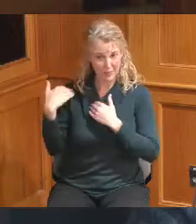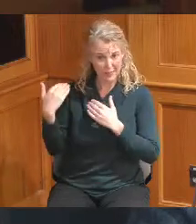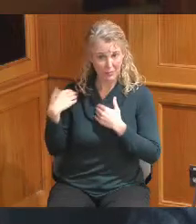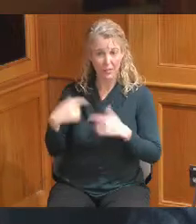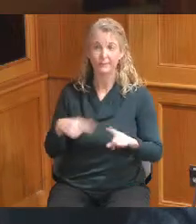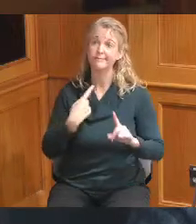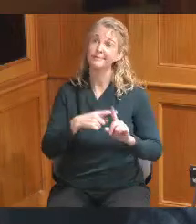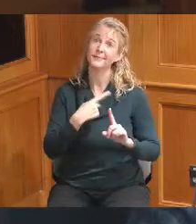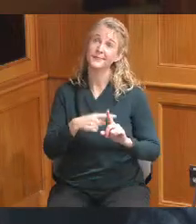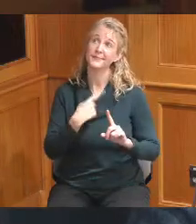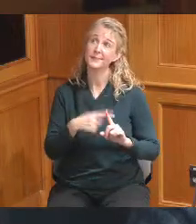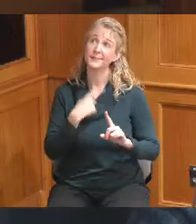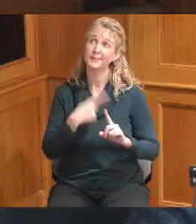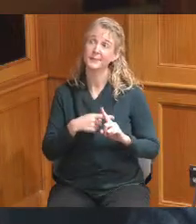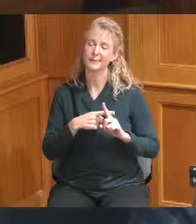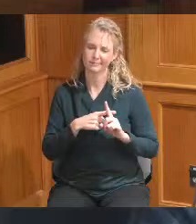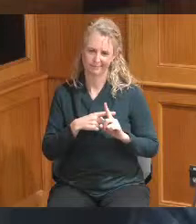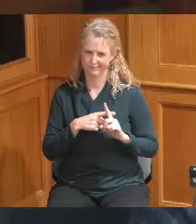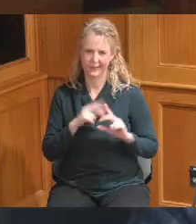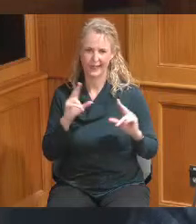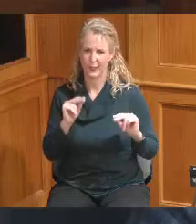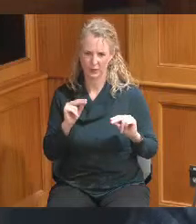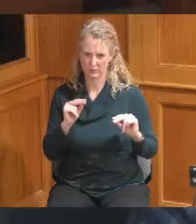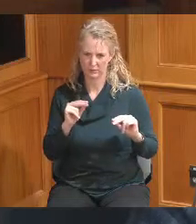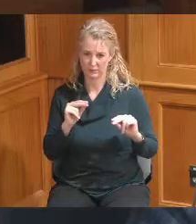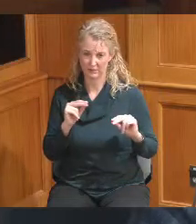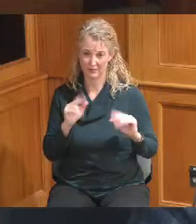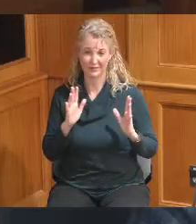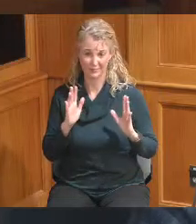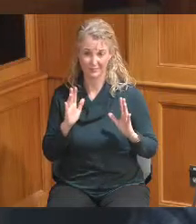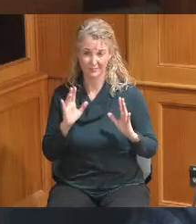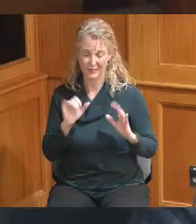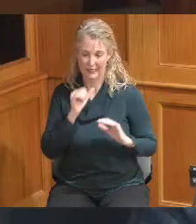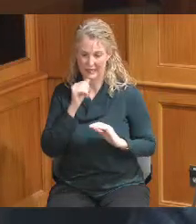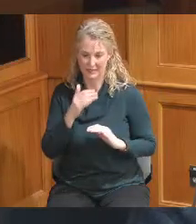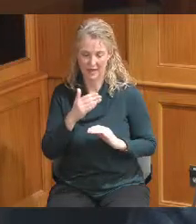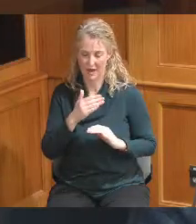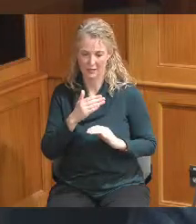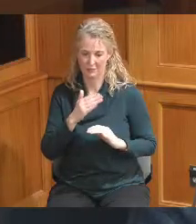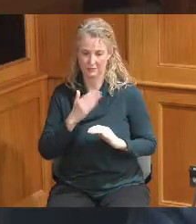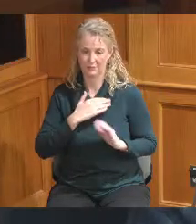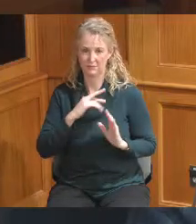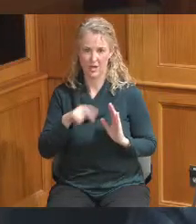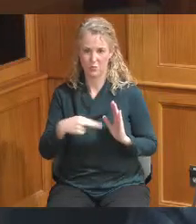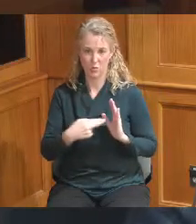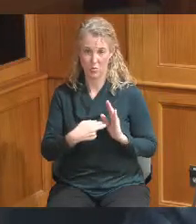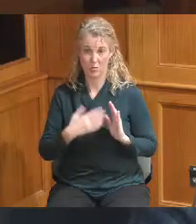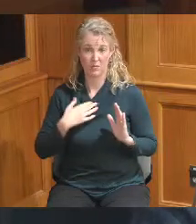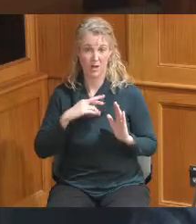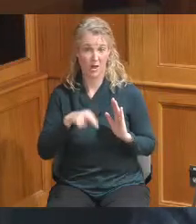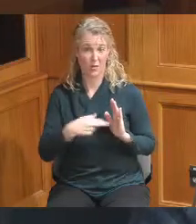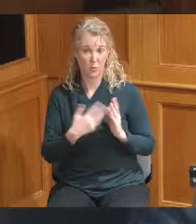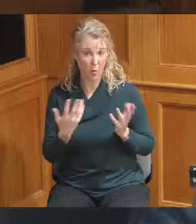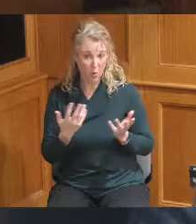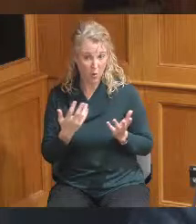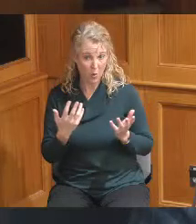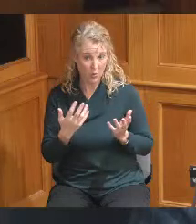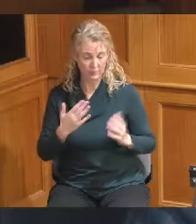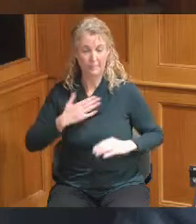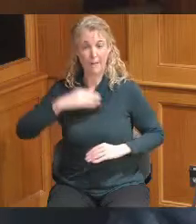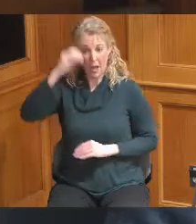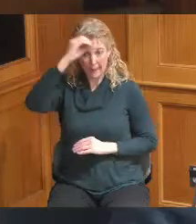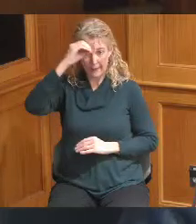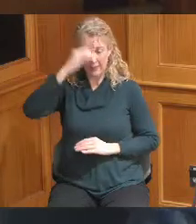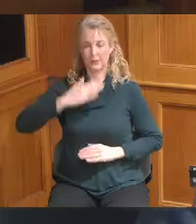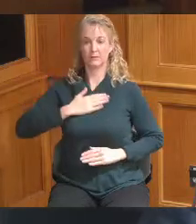things when they leave and people lose their jobs. That's not our role. Our role, I would think, and at least I would say